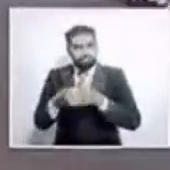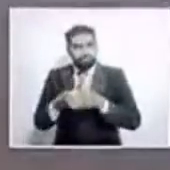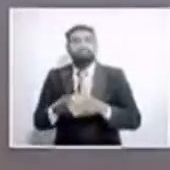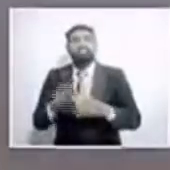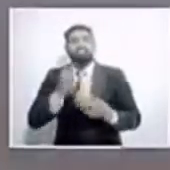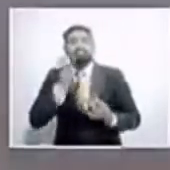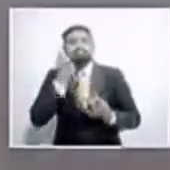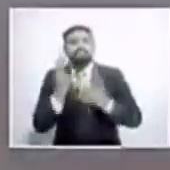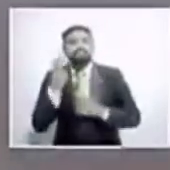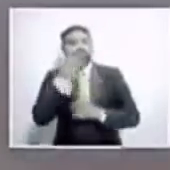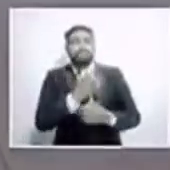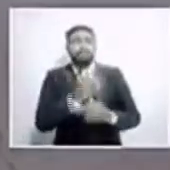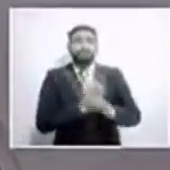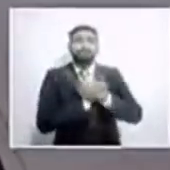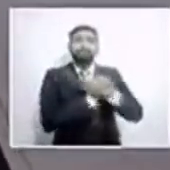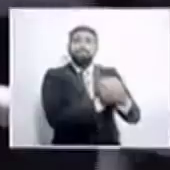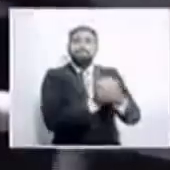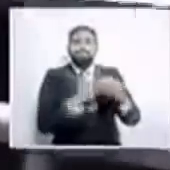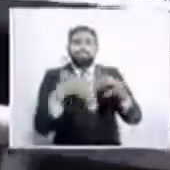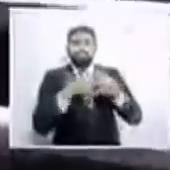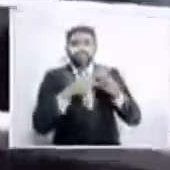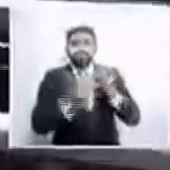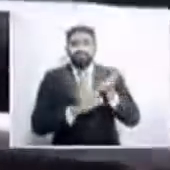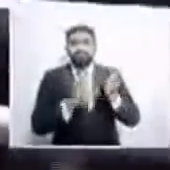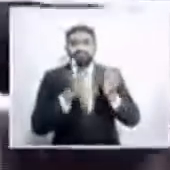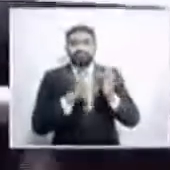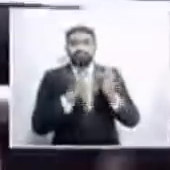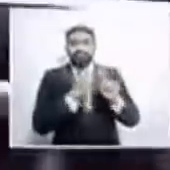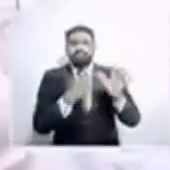to meet former parliamentarian Ranjan Ramanayake.